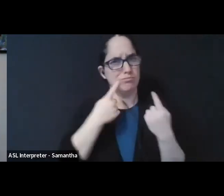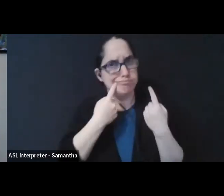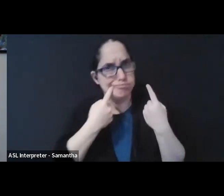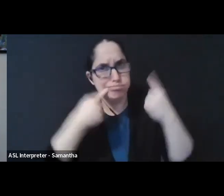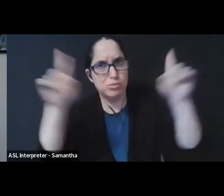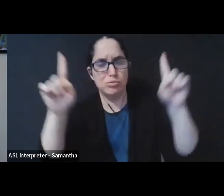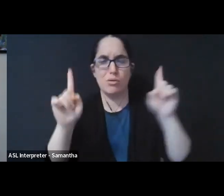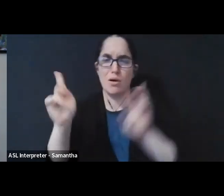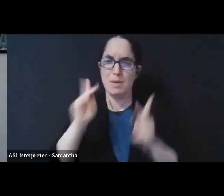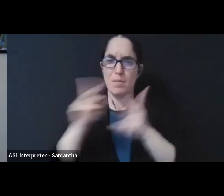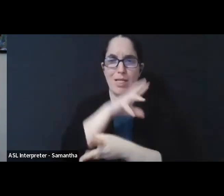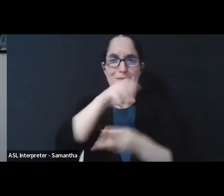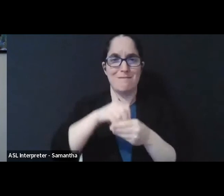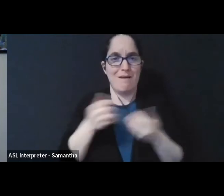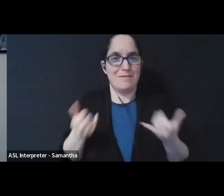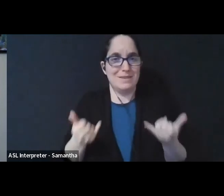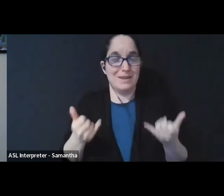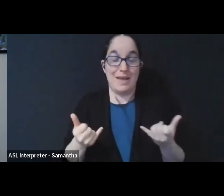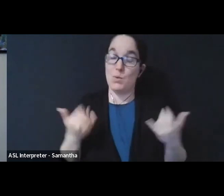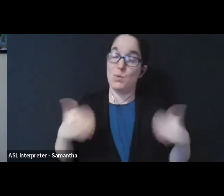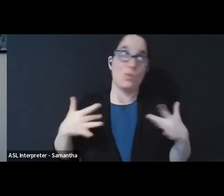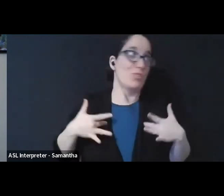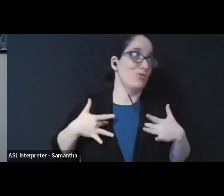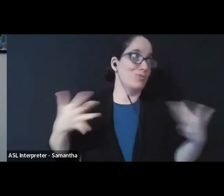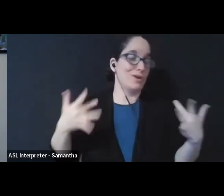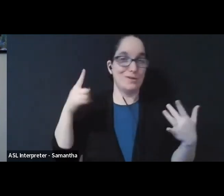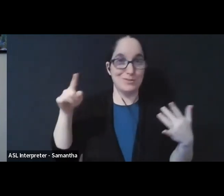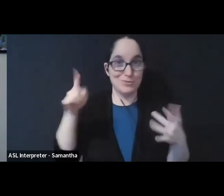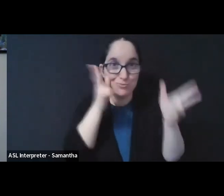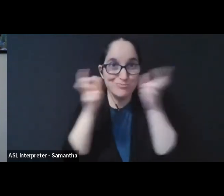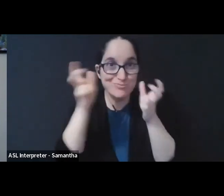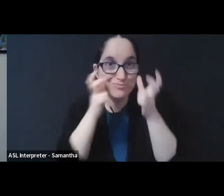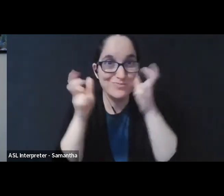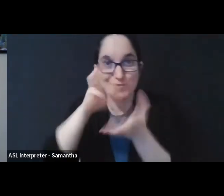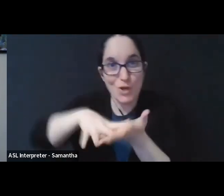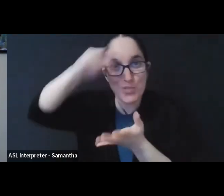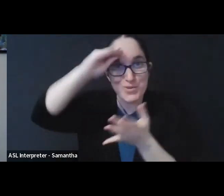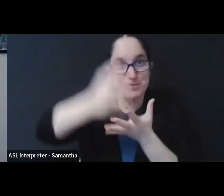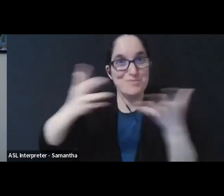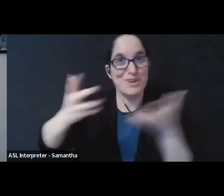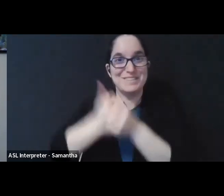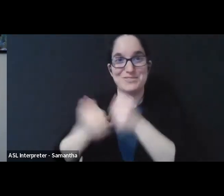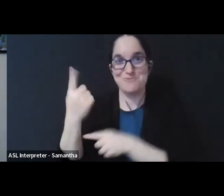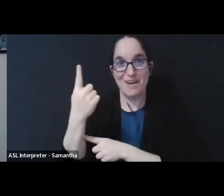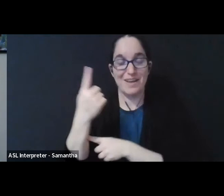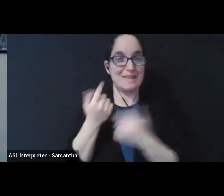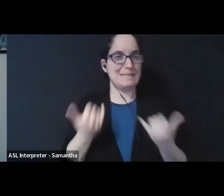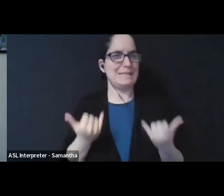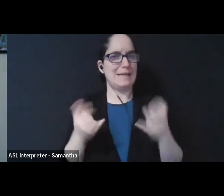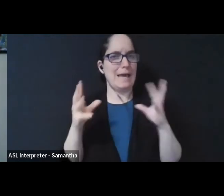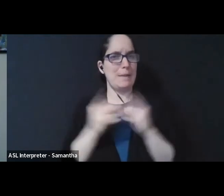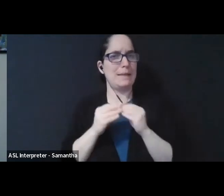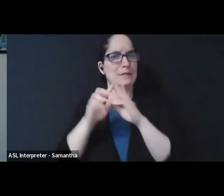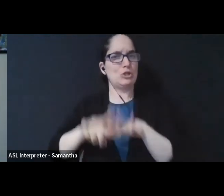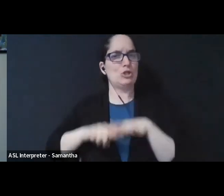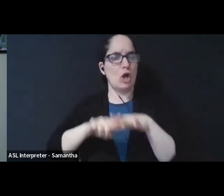of speakers with us today, and we are thrilled to be able to learn from each of them. So to kick off today's discussion, I wanted to pose a